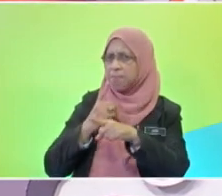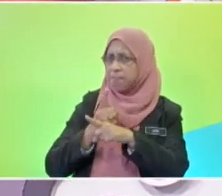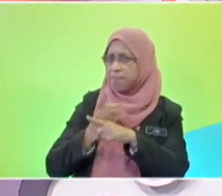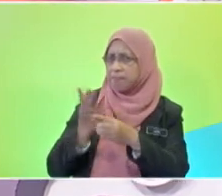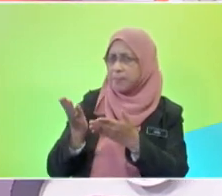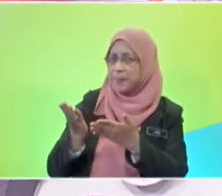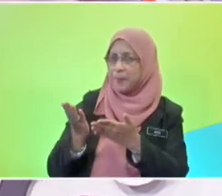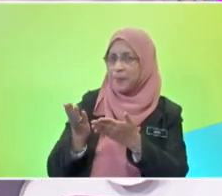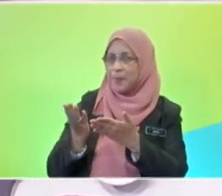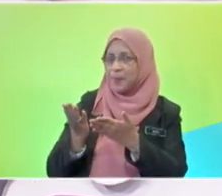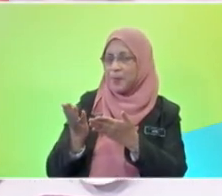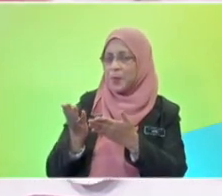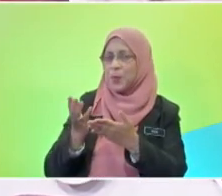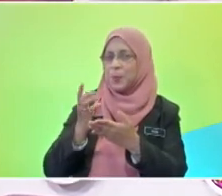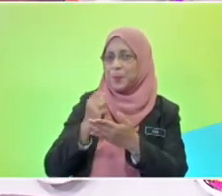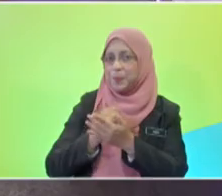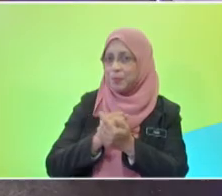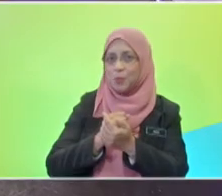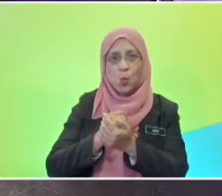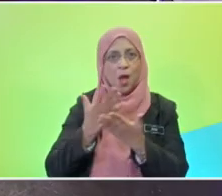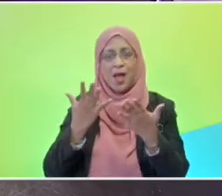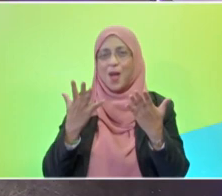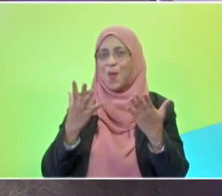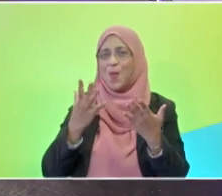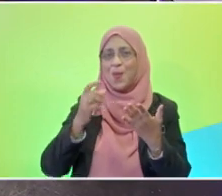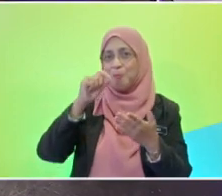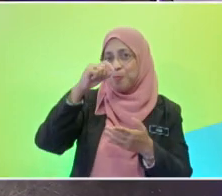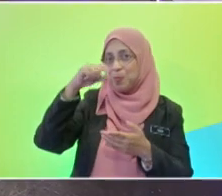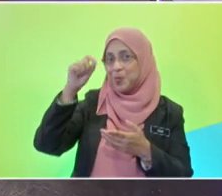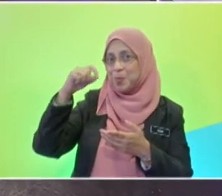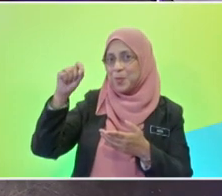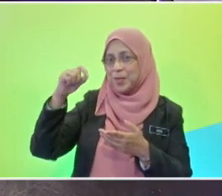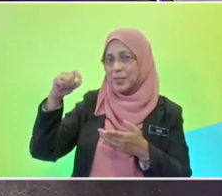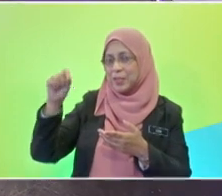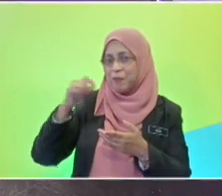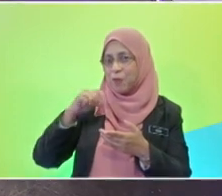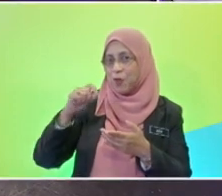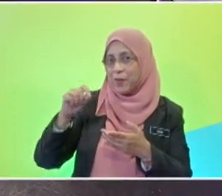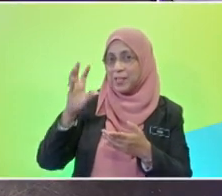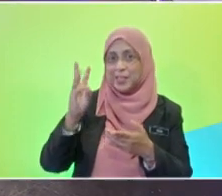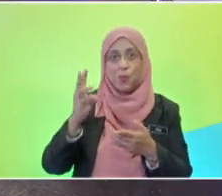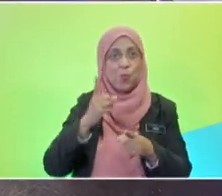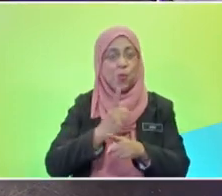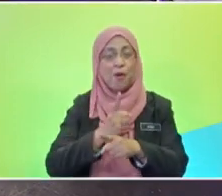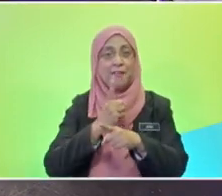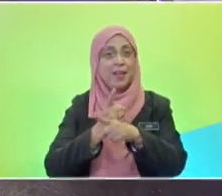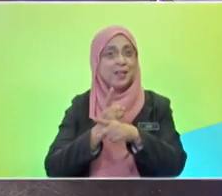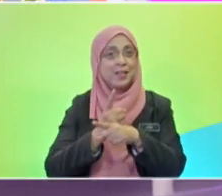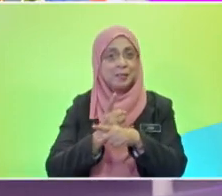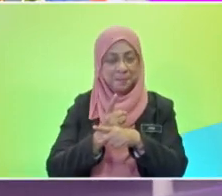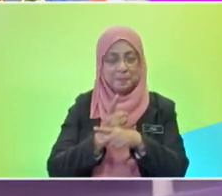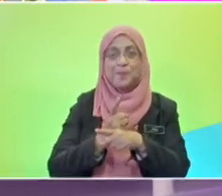Very good, Chris. You have got all correct with the help of your friends at home. Okay, this is what we